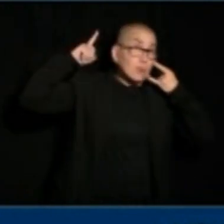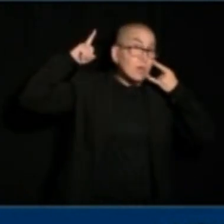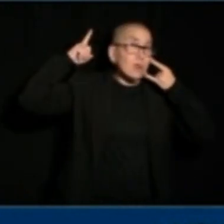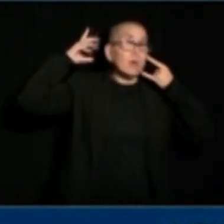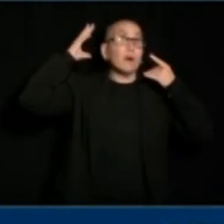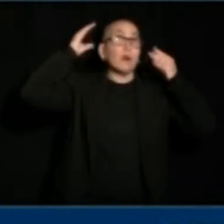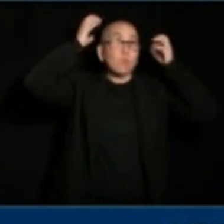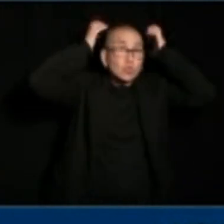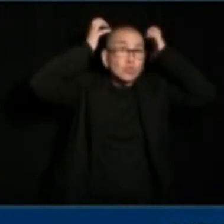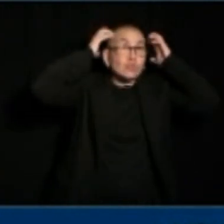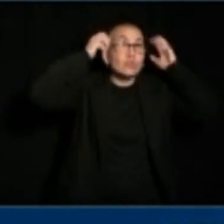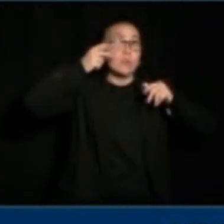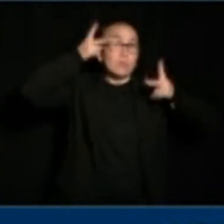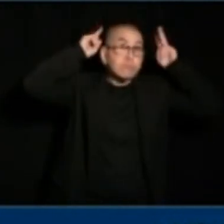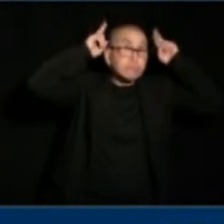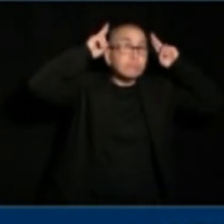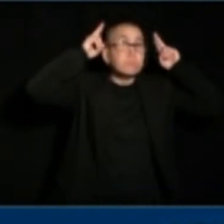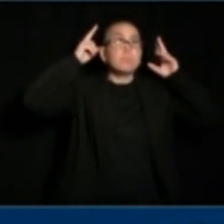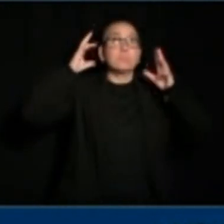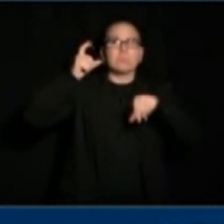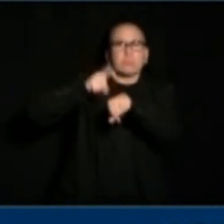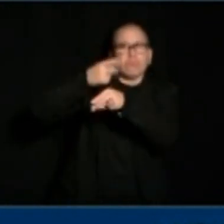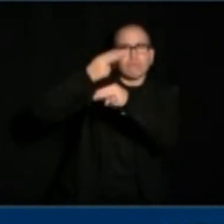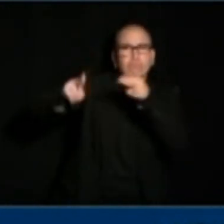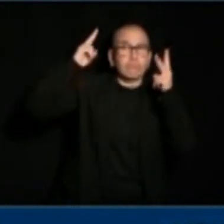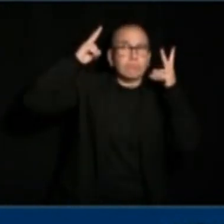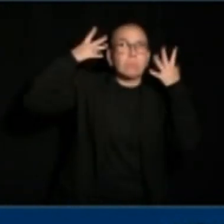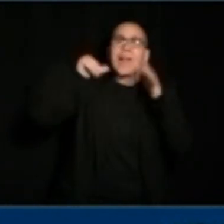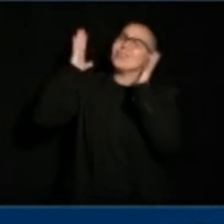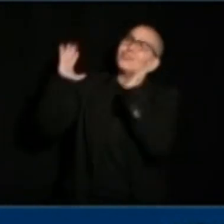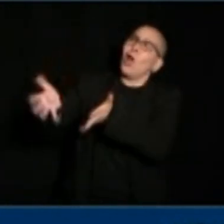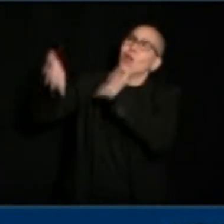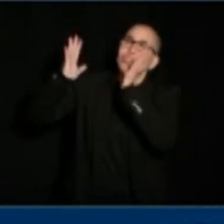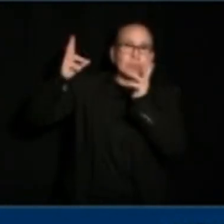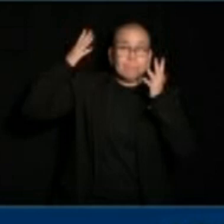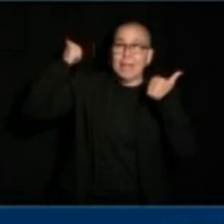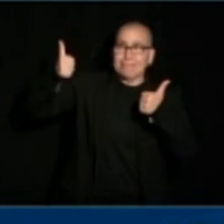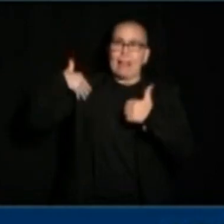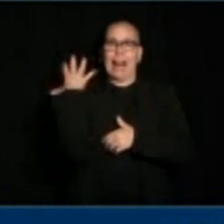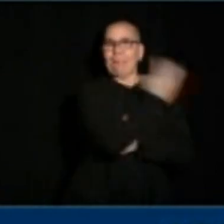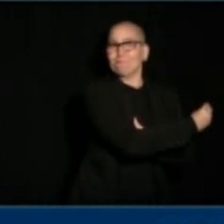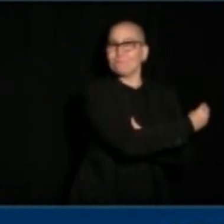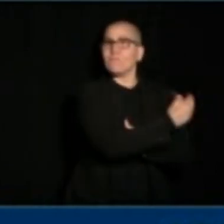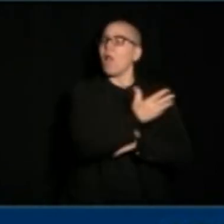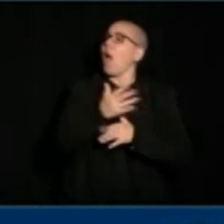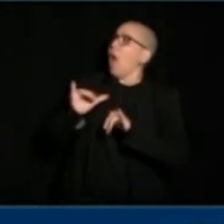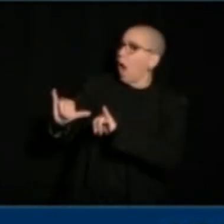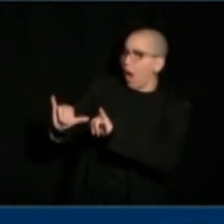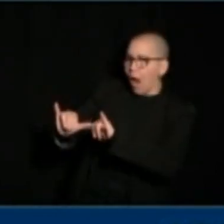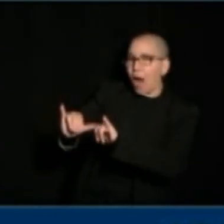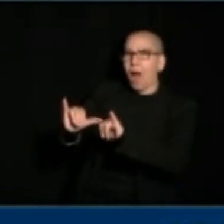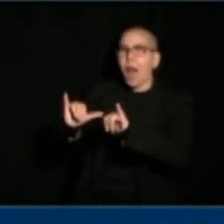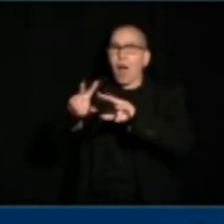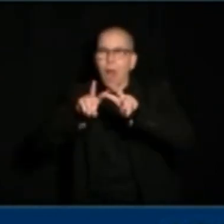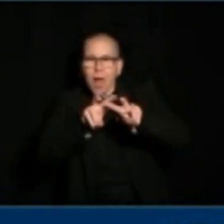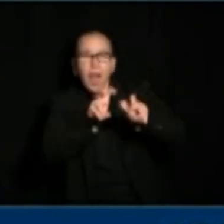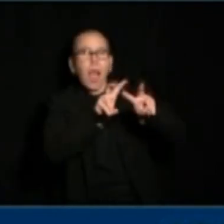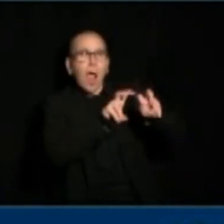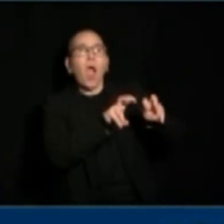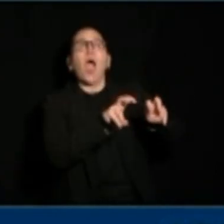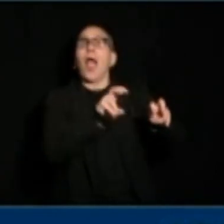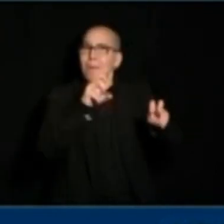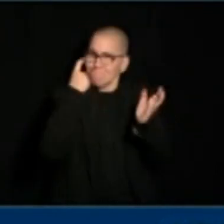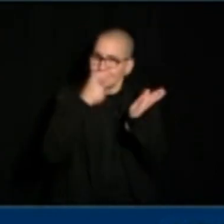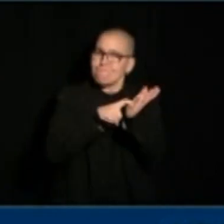of time in there, and a pretty predictable activity you're doing, we see very low risk in the